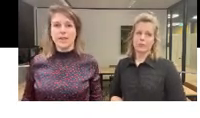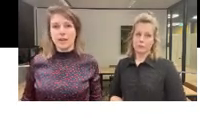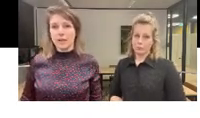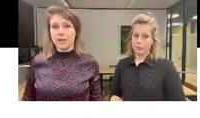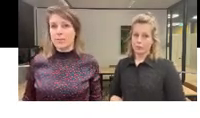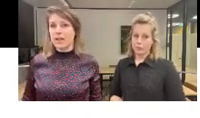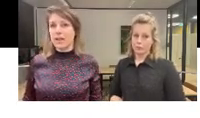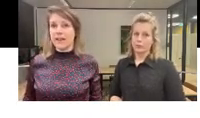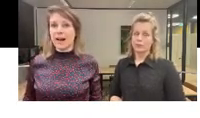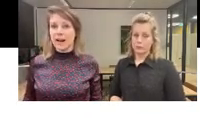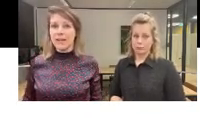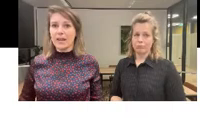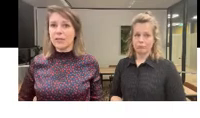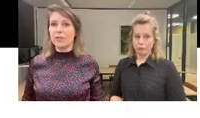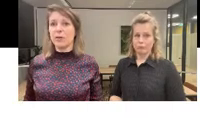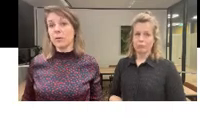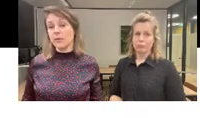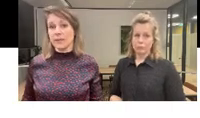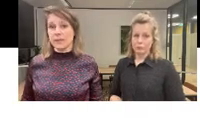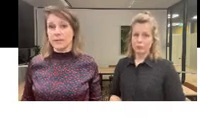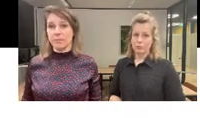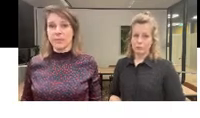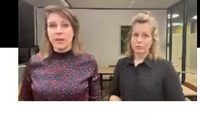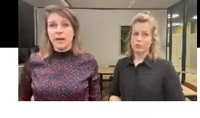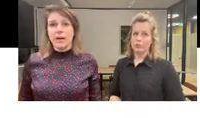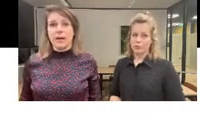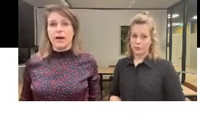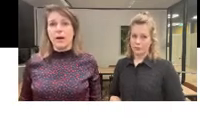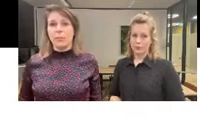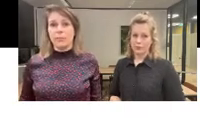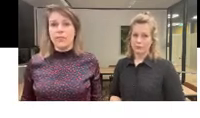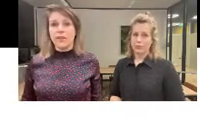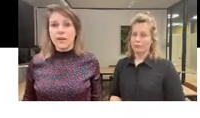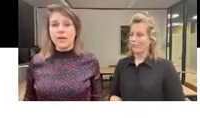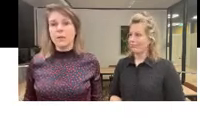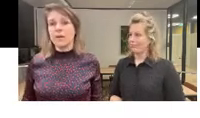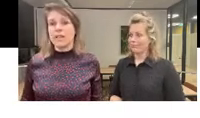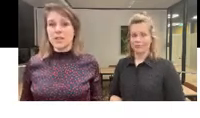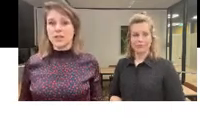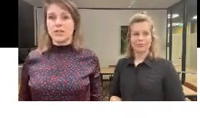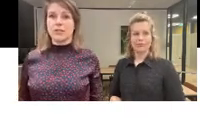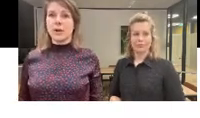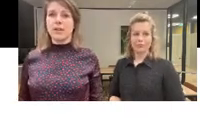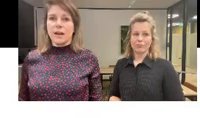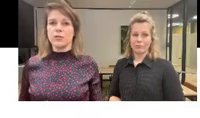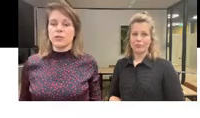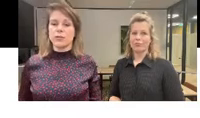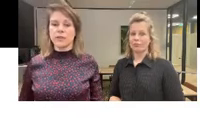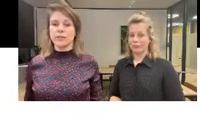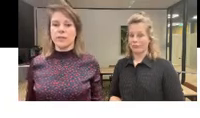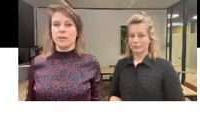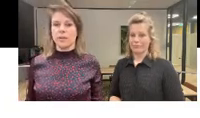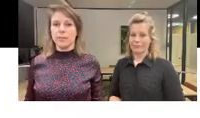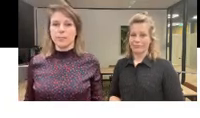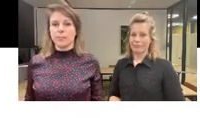and displayed a high level of comorbidity. None of the patients dropped out